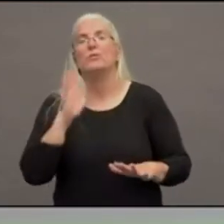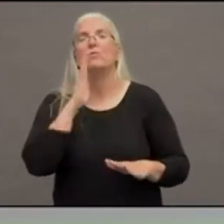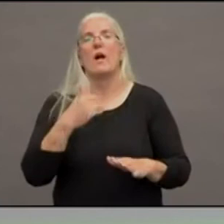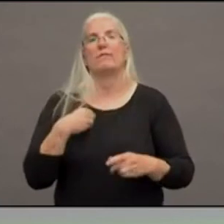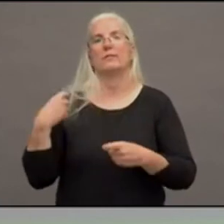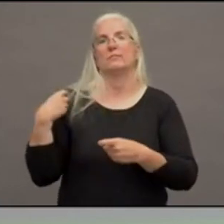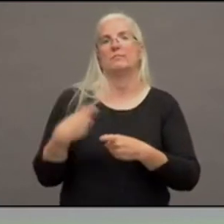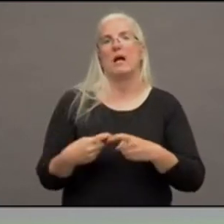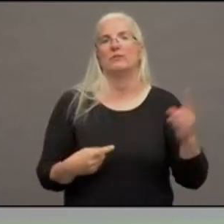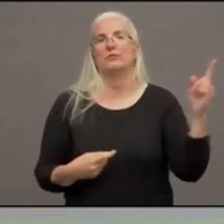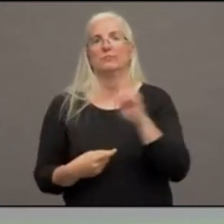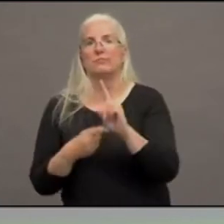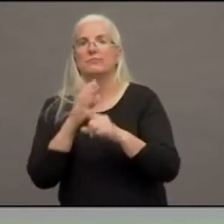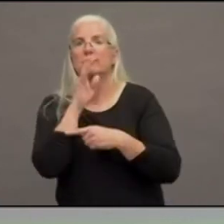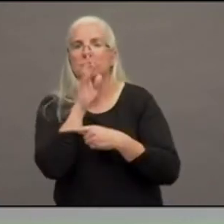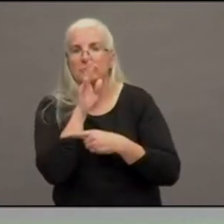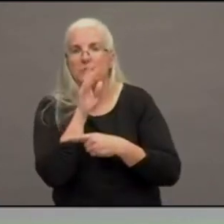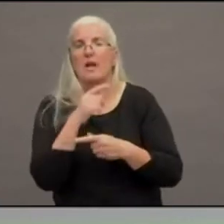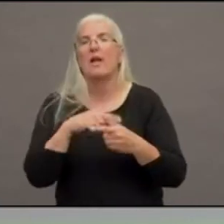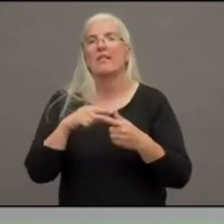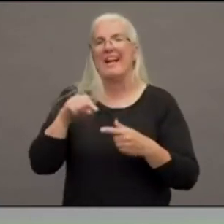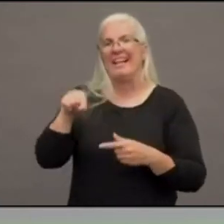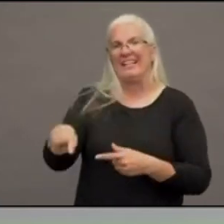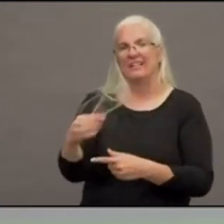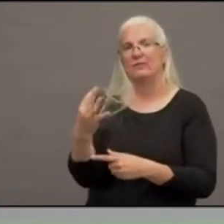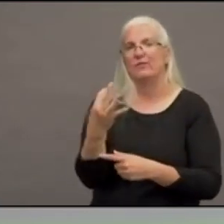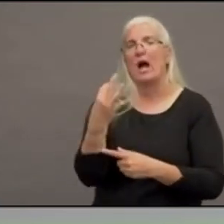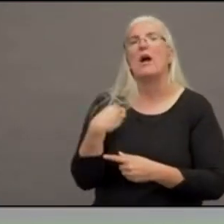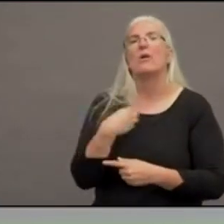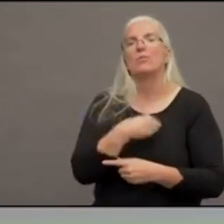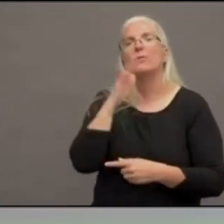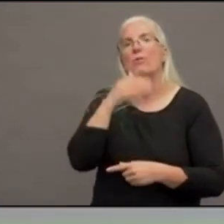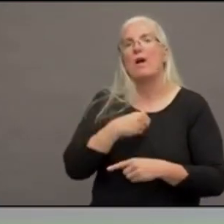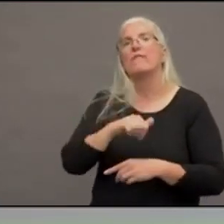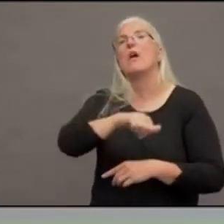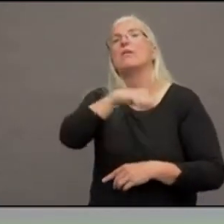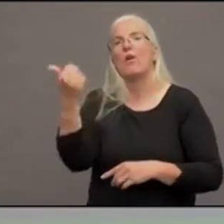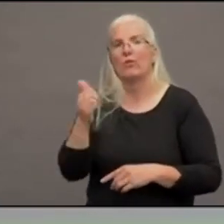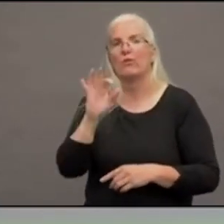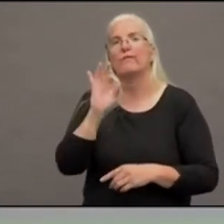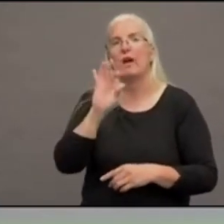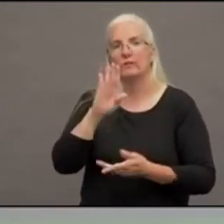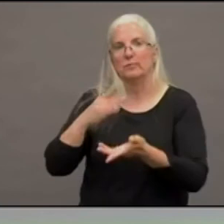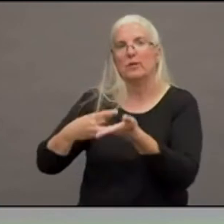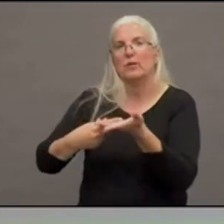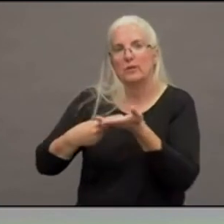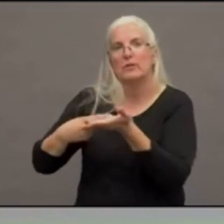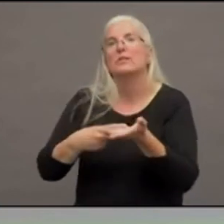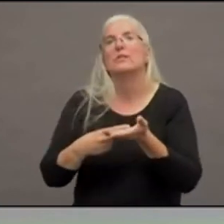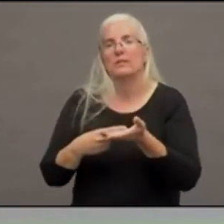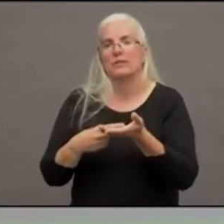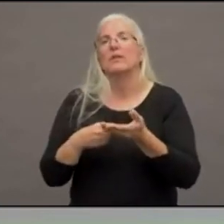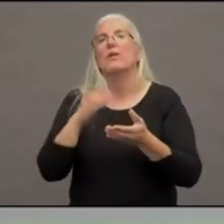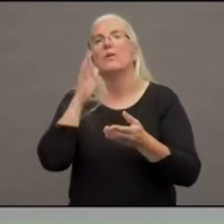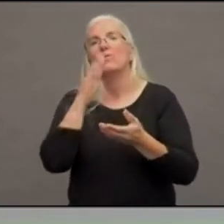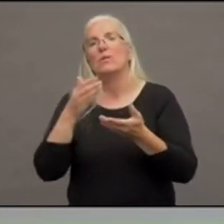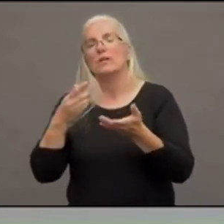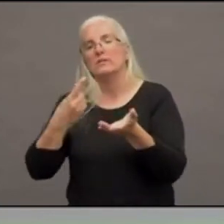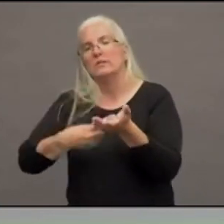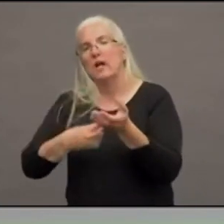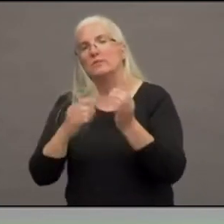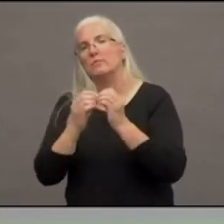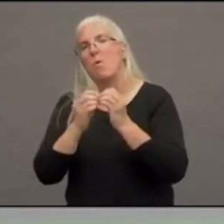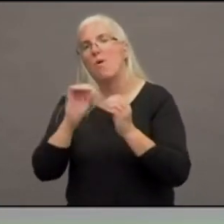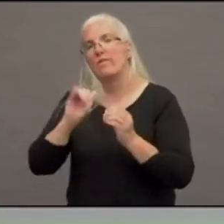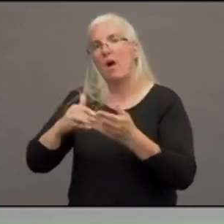on Friday where we'll be talking more about some of the elements of this new order. And of course, the directives are